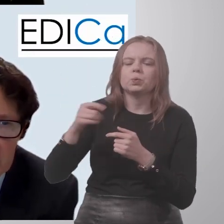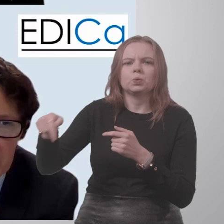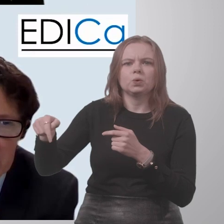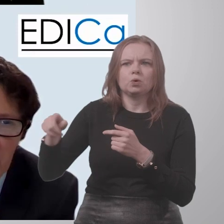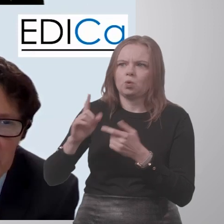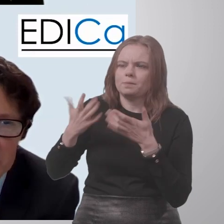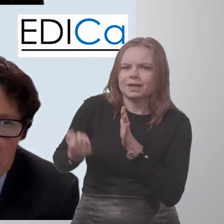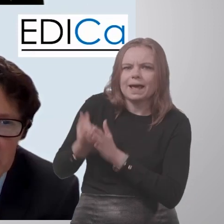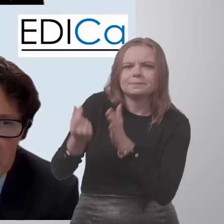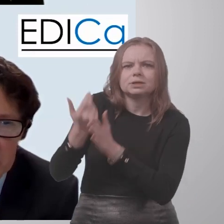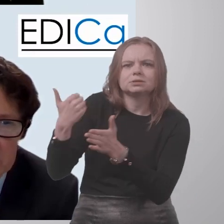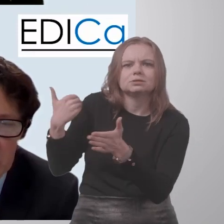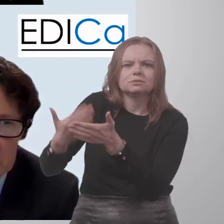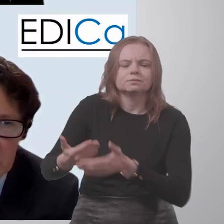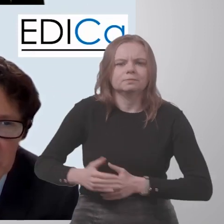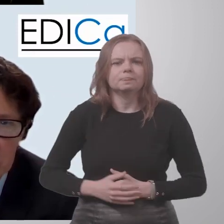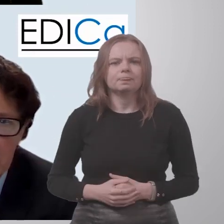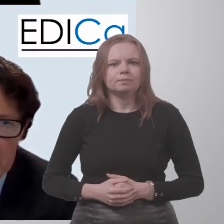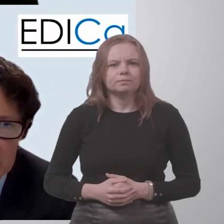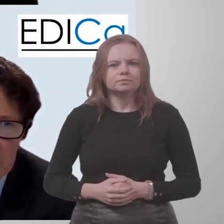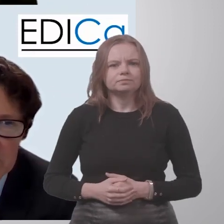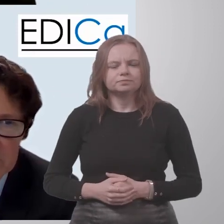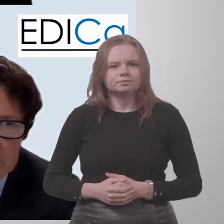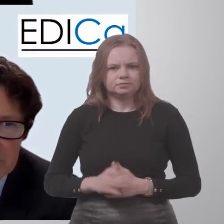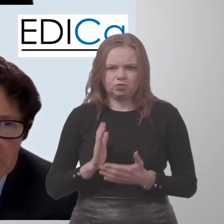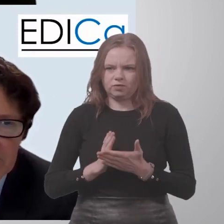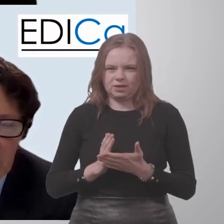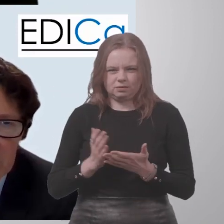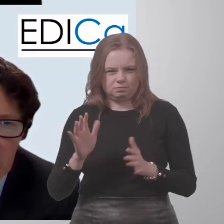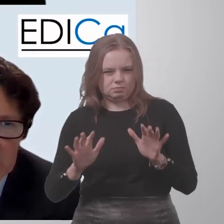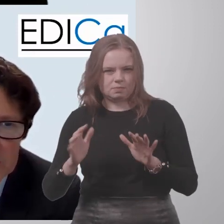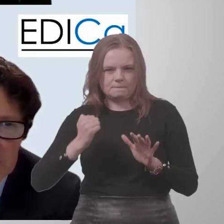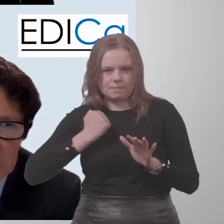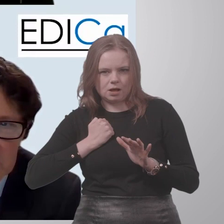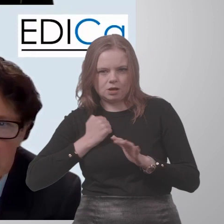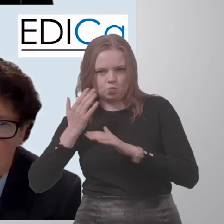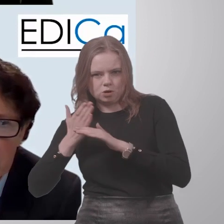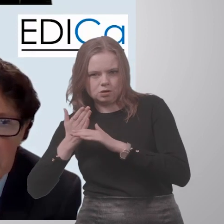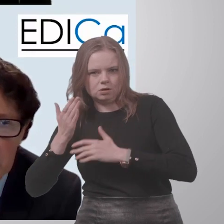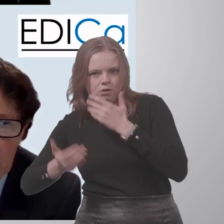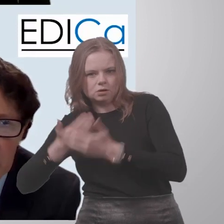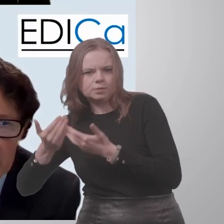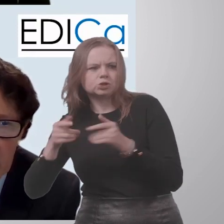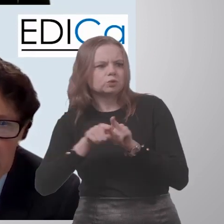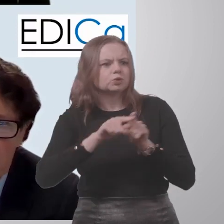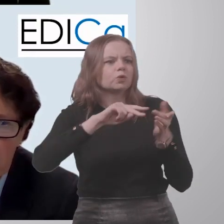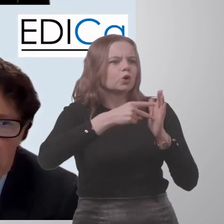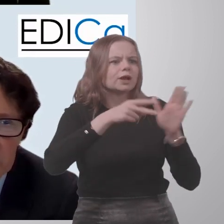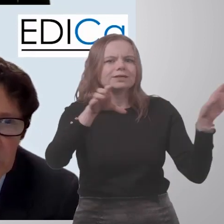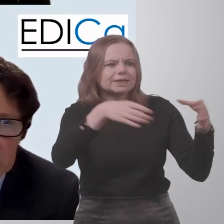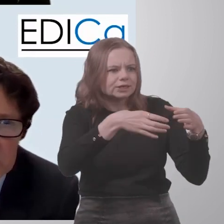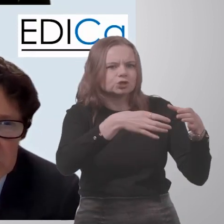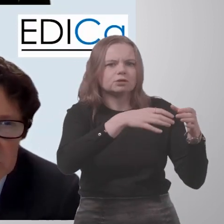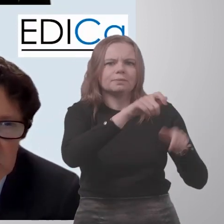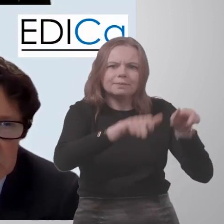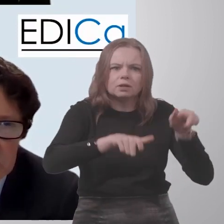a partnership very much in terms of my own kind of endeavours and the organisation and the people around me.